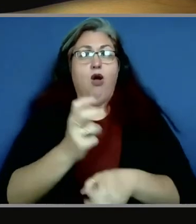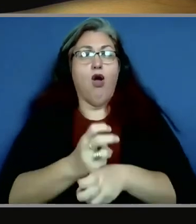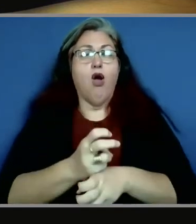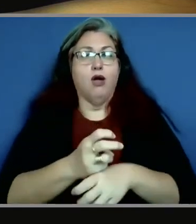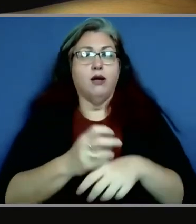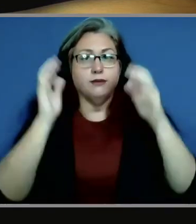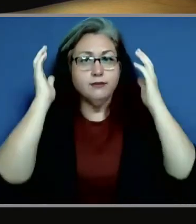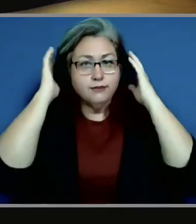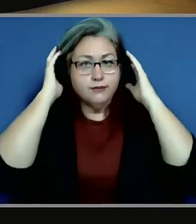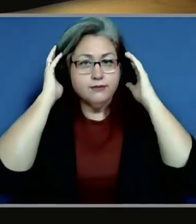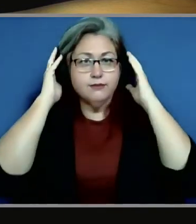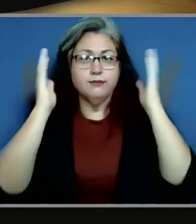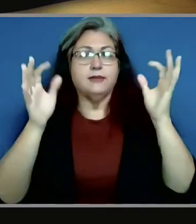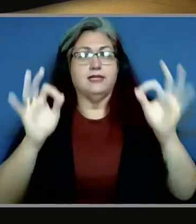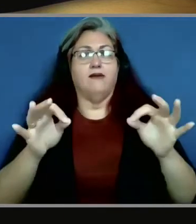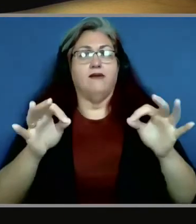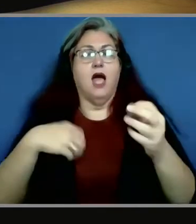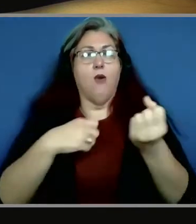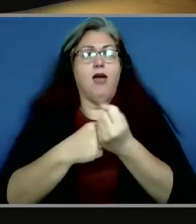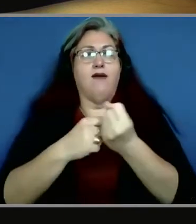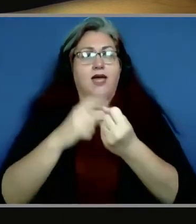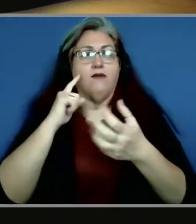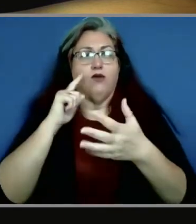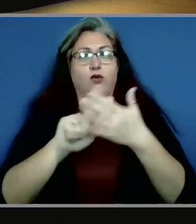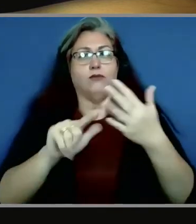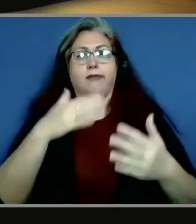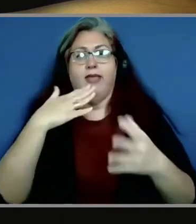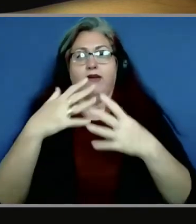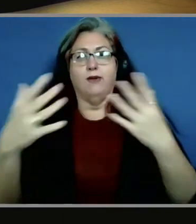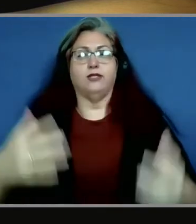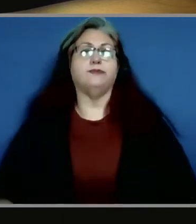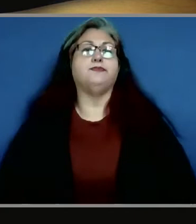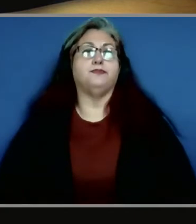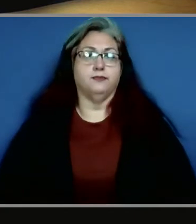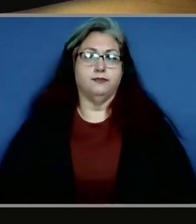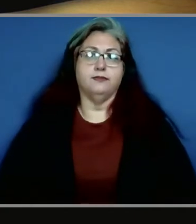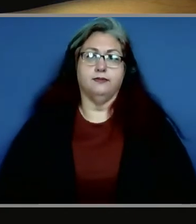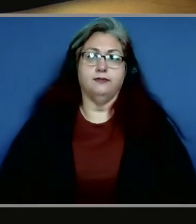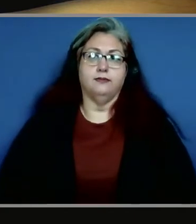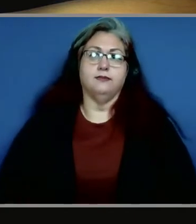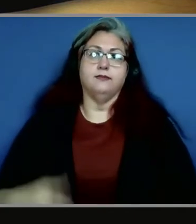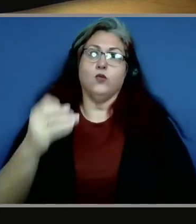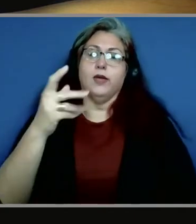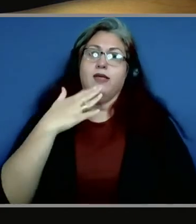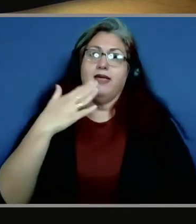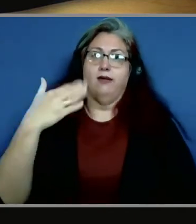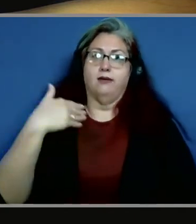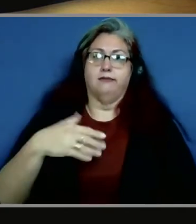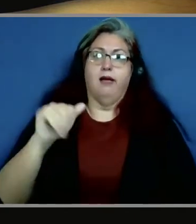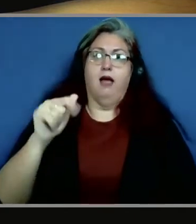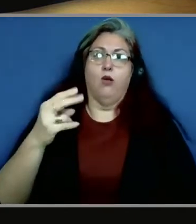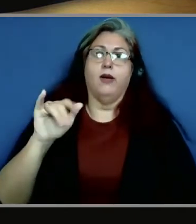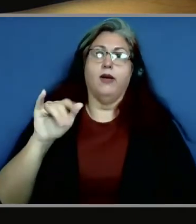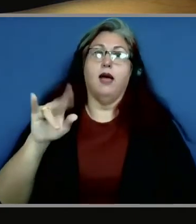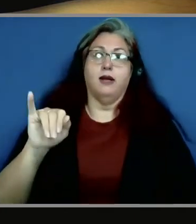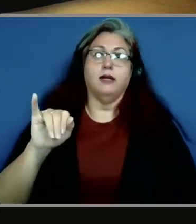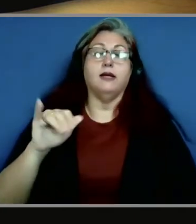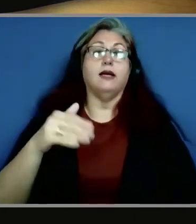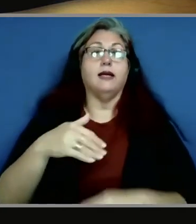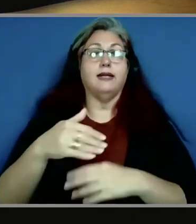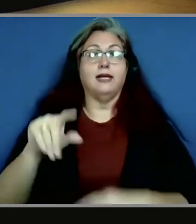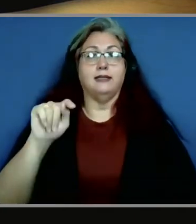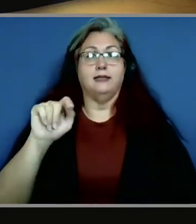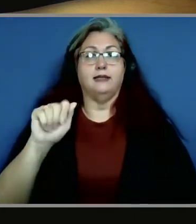So definitely I will advocate for that. Thank you very much. Aloha. Thank you. This is Alohilani. Next is